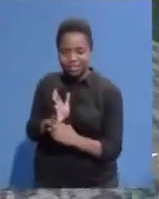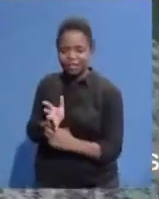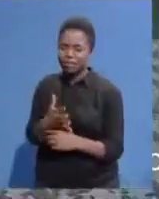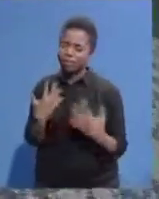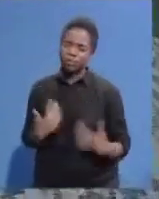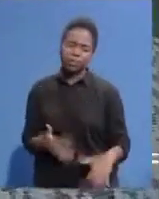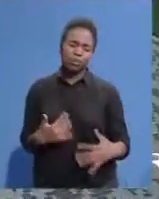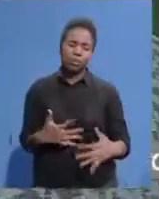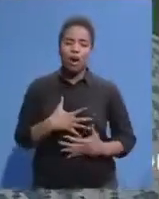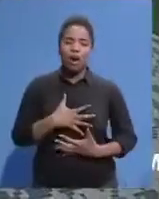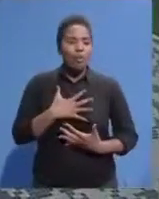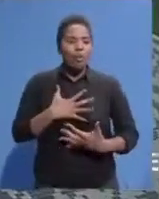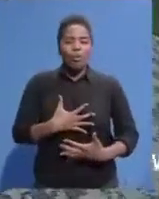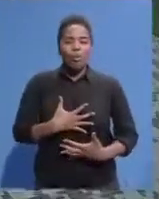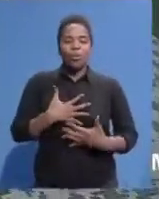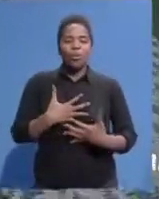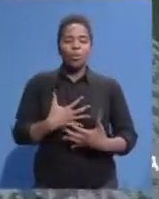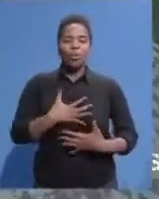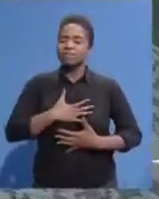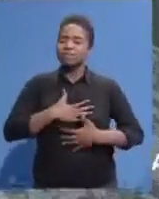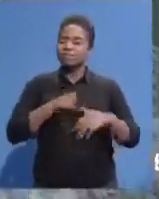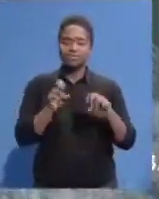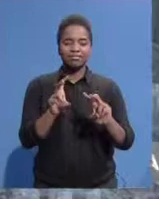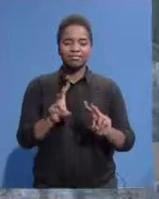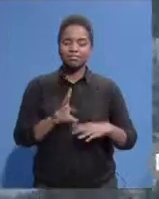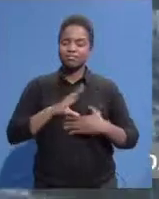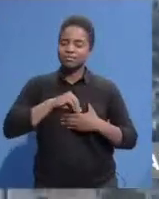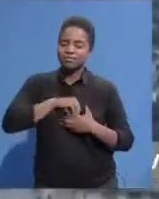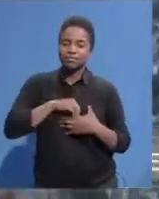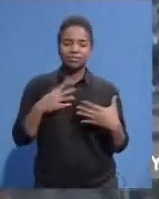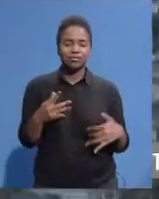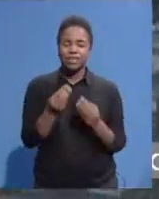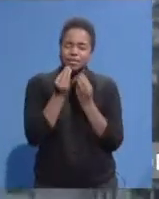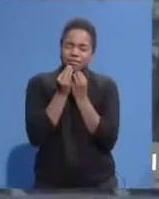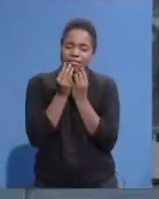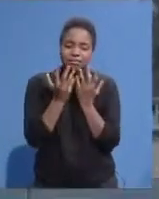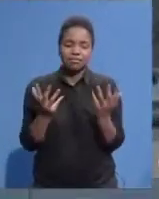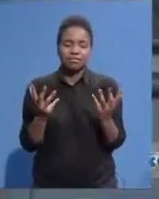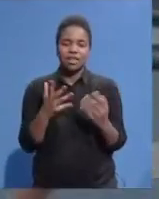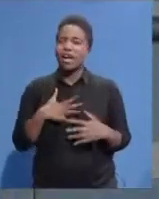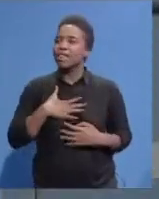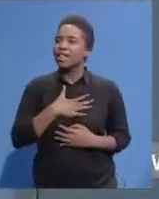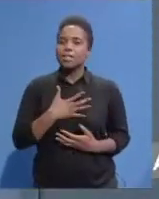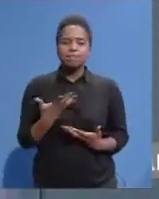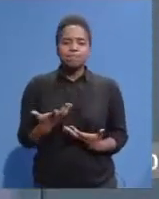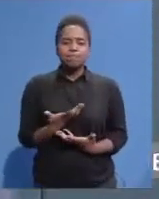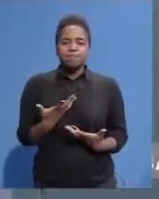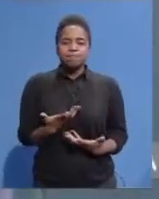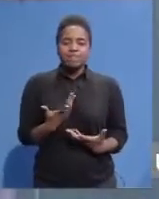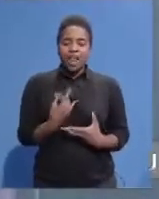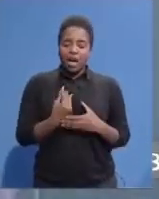aura in the room, because there was a kind of a peace and a silence. And there was so much humility around him that it actually washed